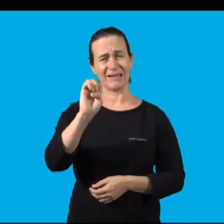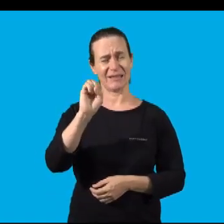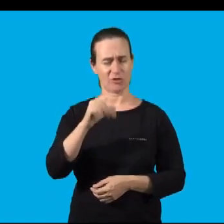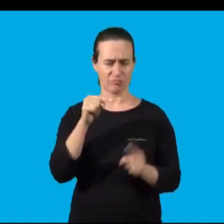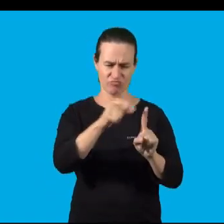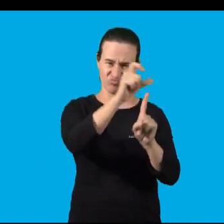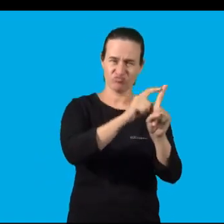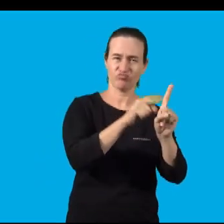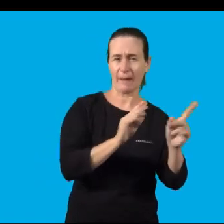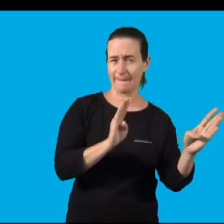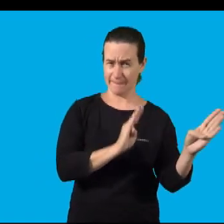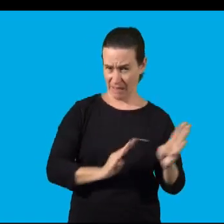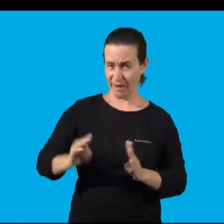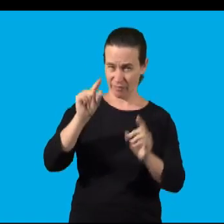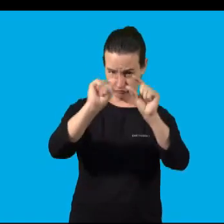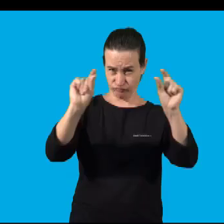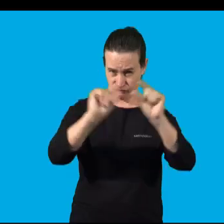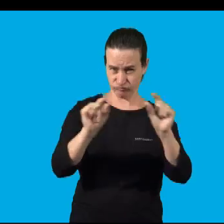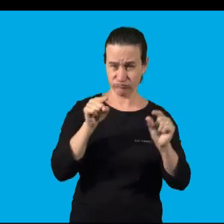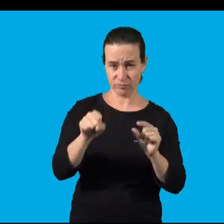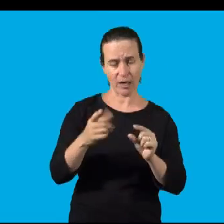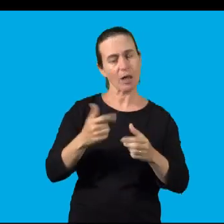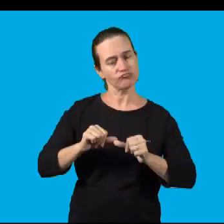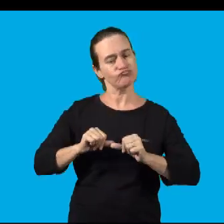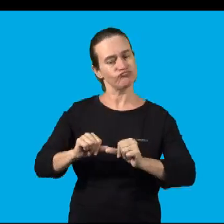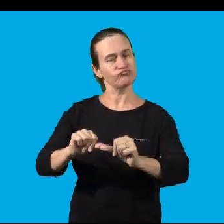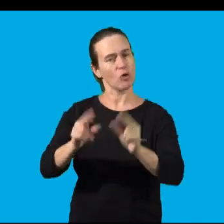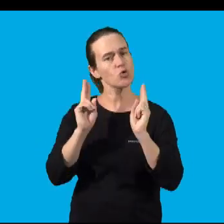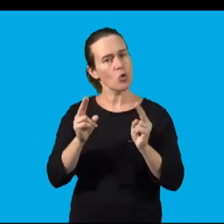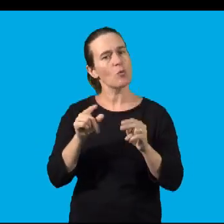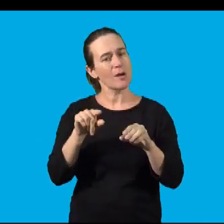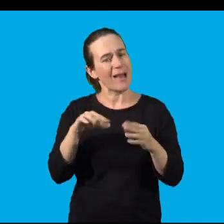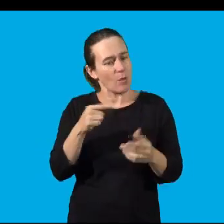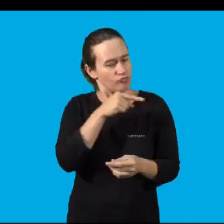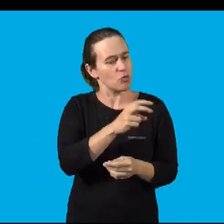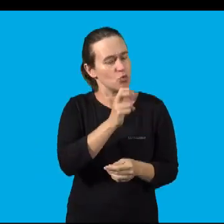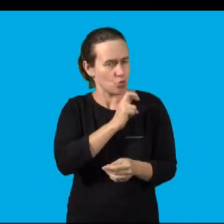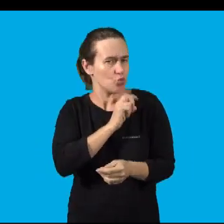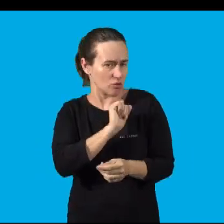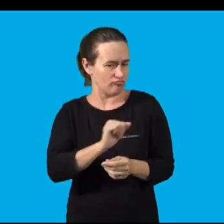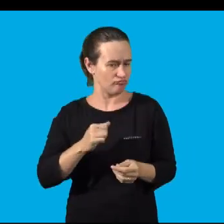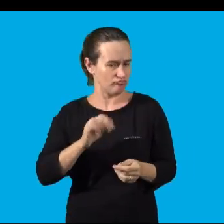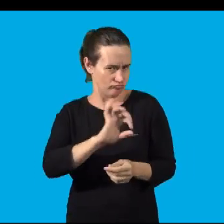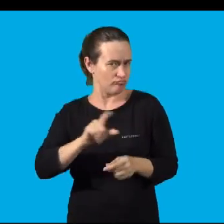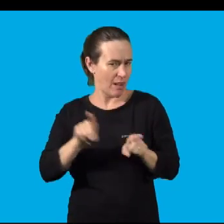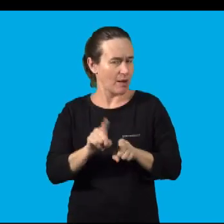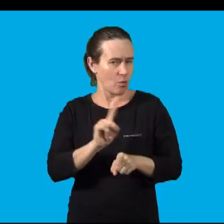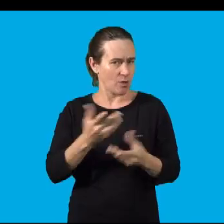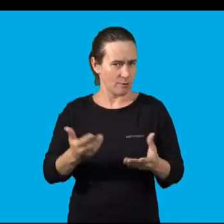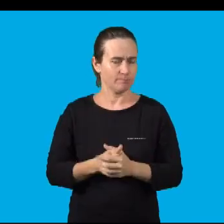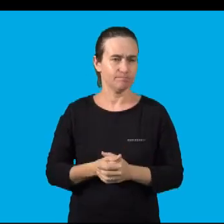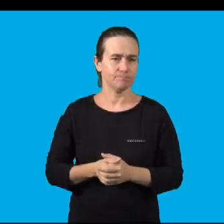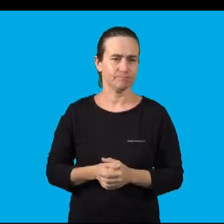these lines, so in this specific moment, consistent with his behavior elsewhere in the